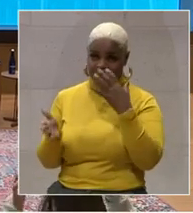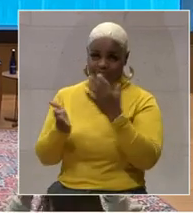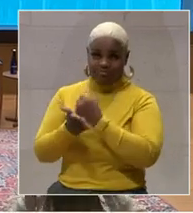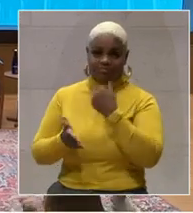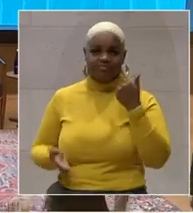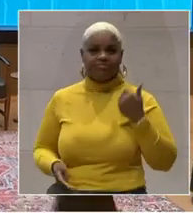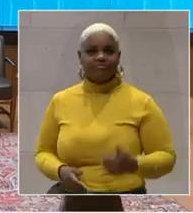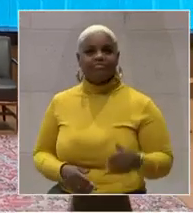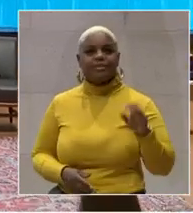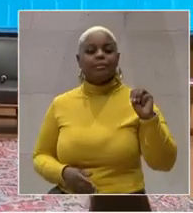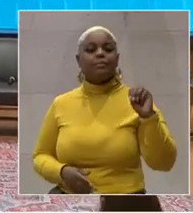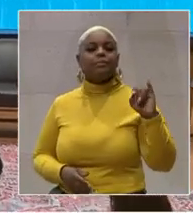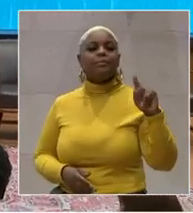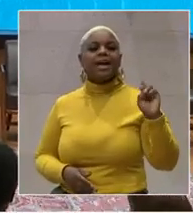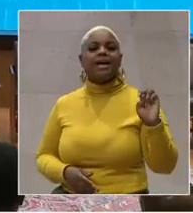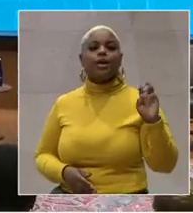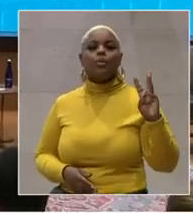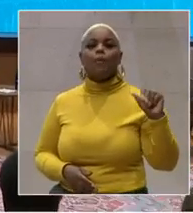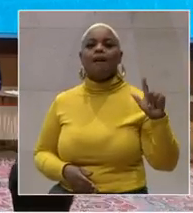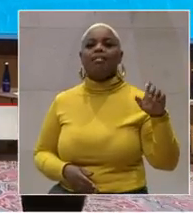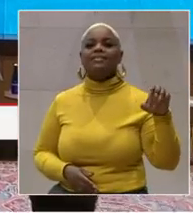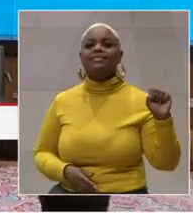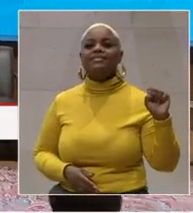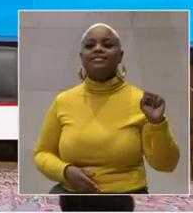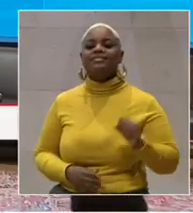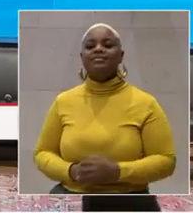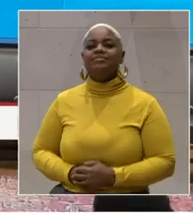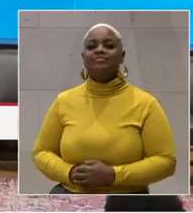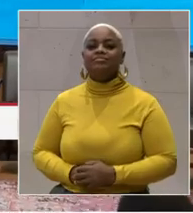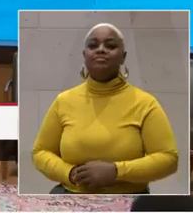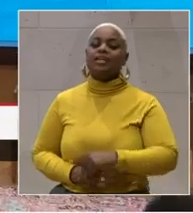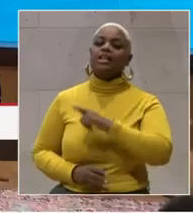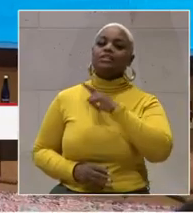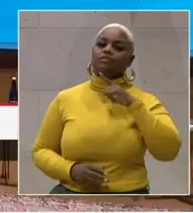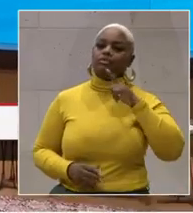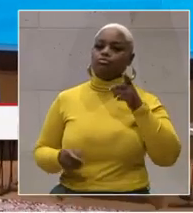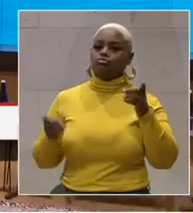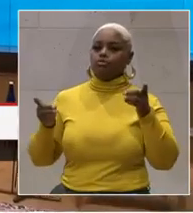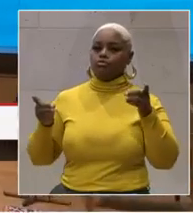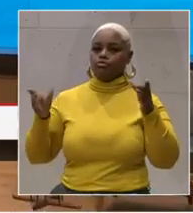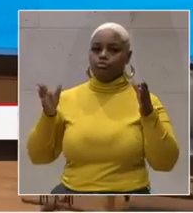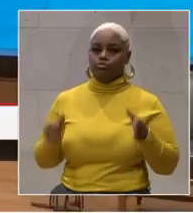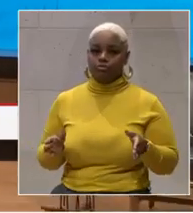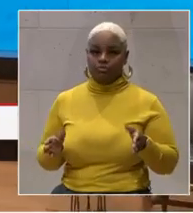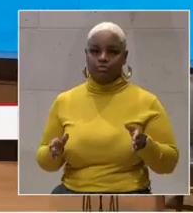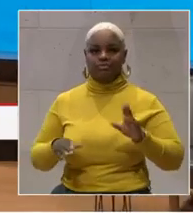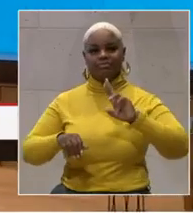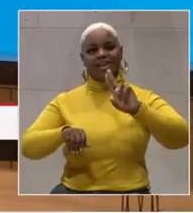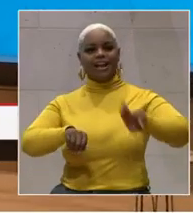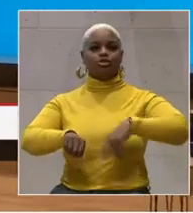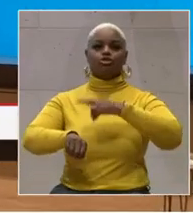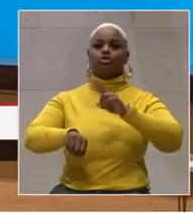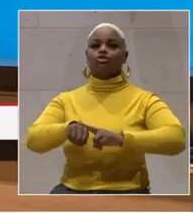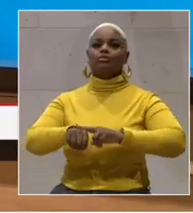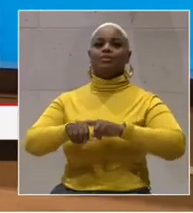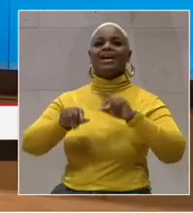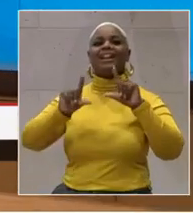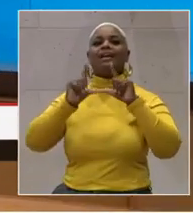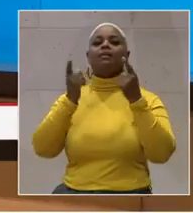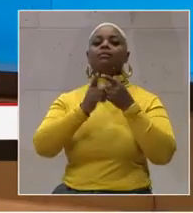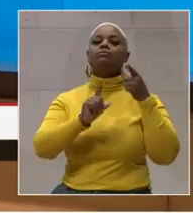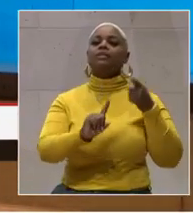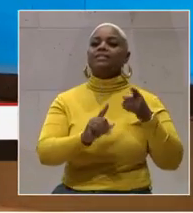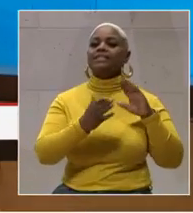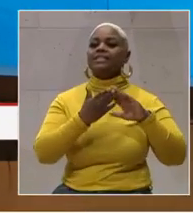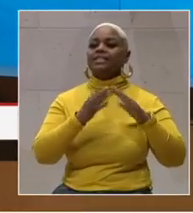Director for Housing, Community, and Economic Development at the National League of Cities. And together with my colleague Lauren Lowery,